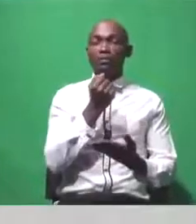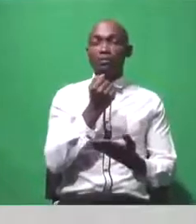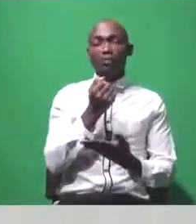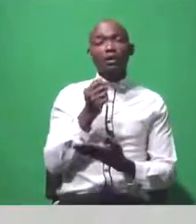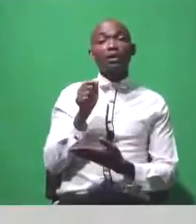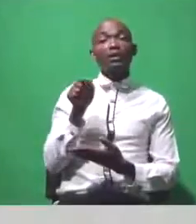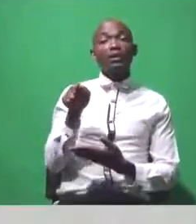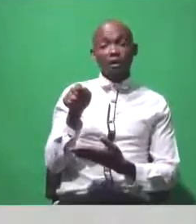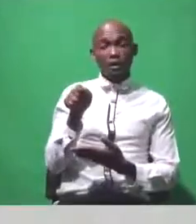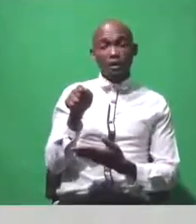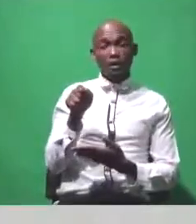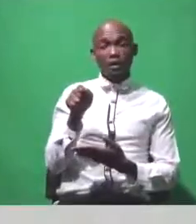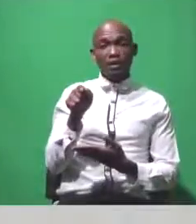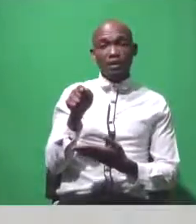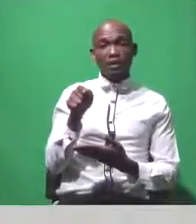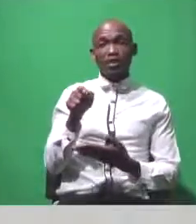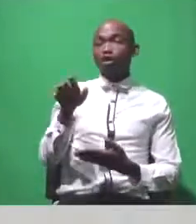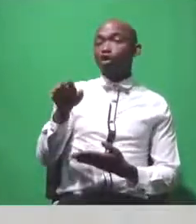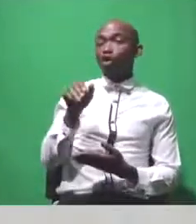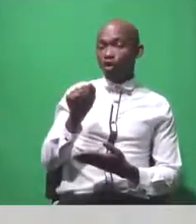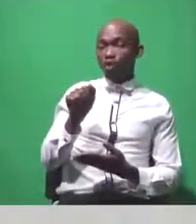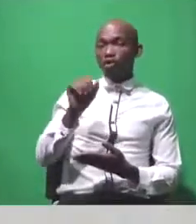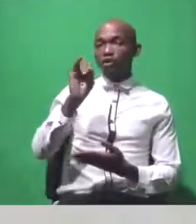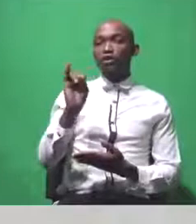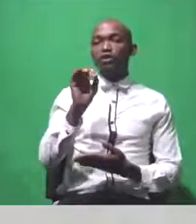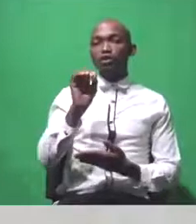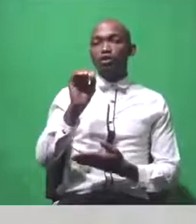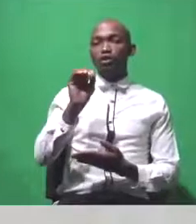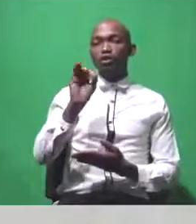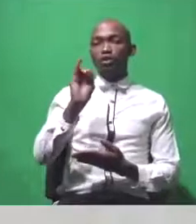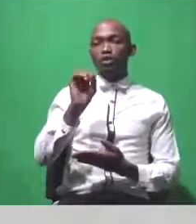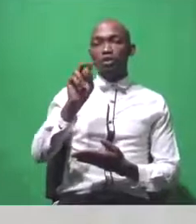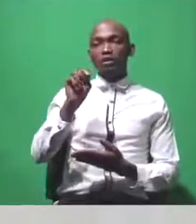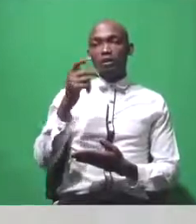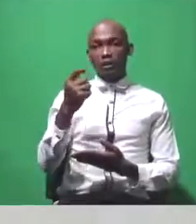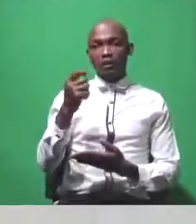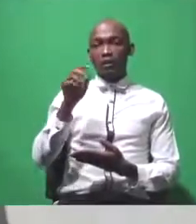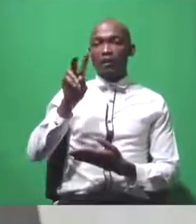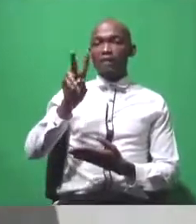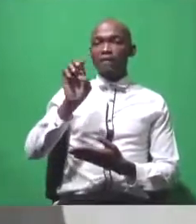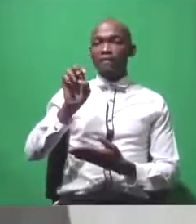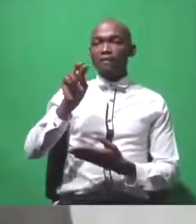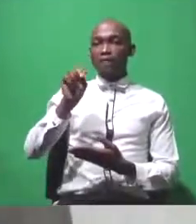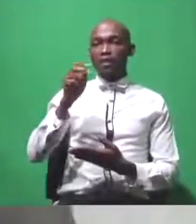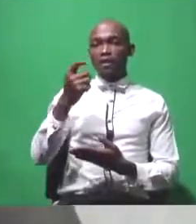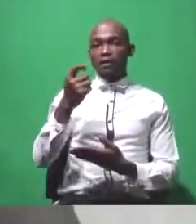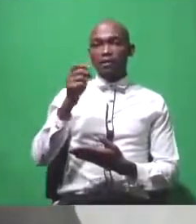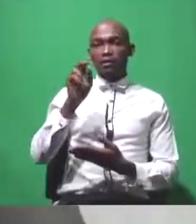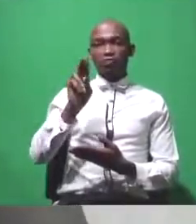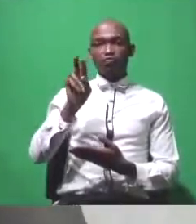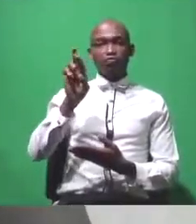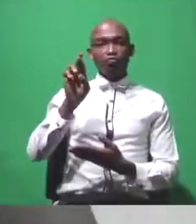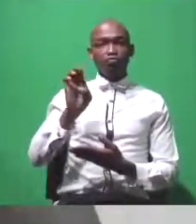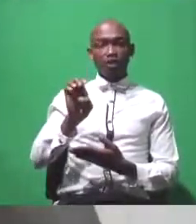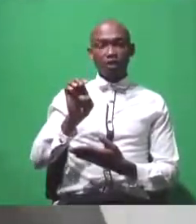This is a joint venture. It means mutual advantage of